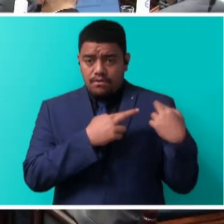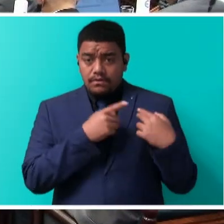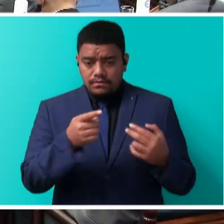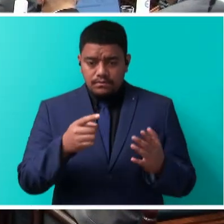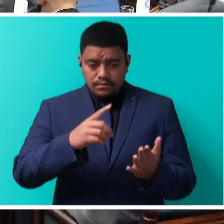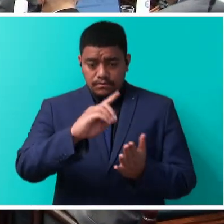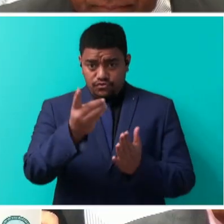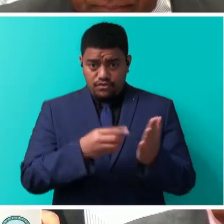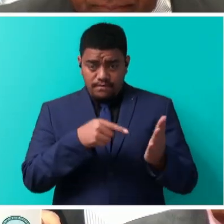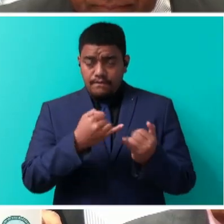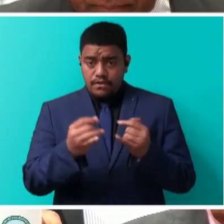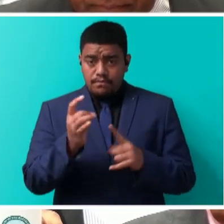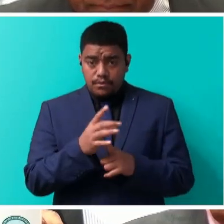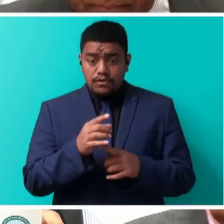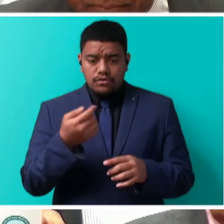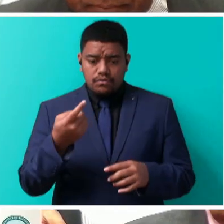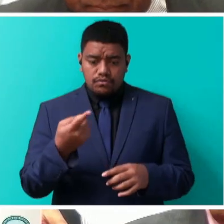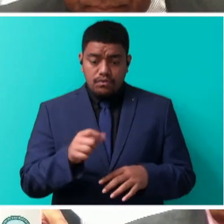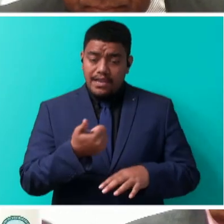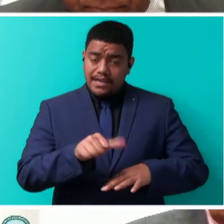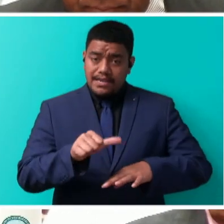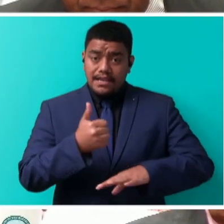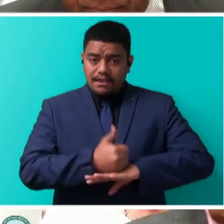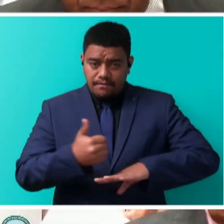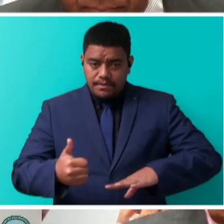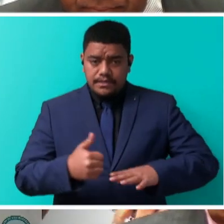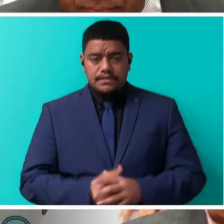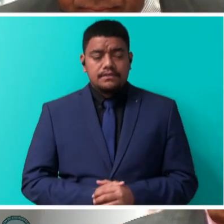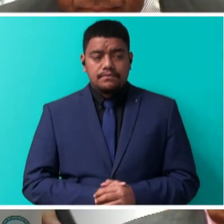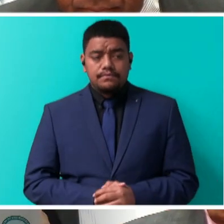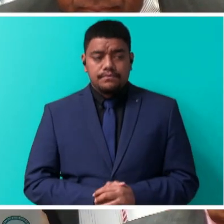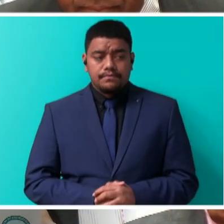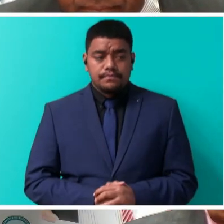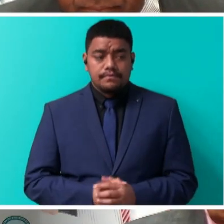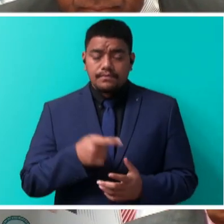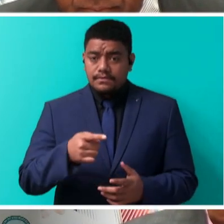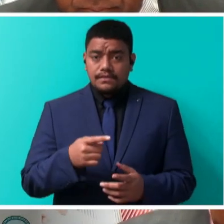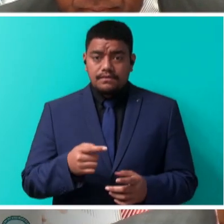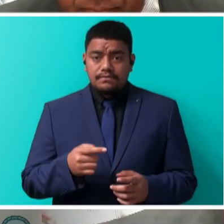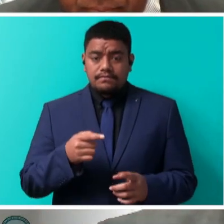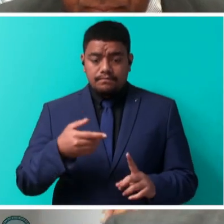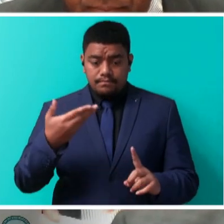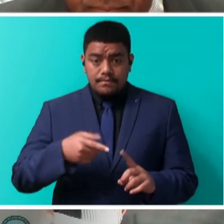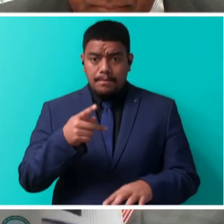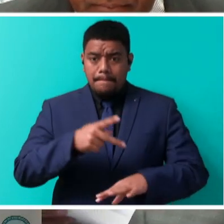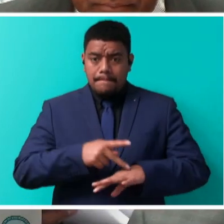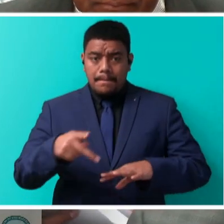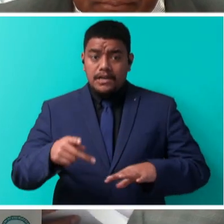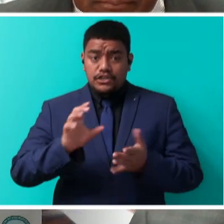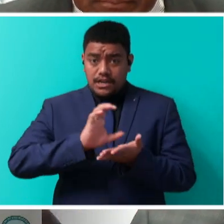drafters to any government and society. Legislative drafters, also known as Parliamentary